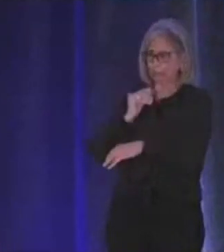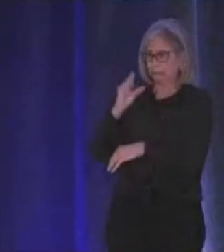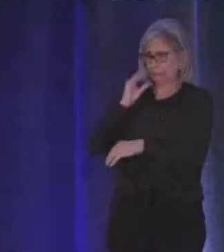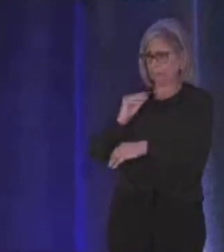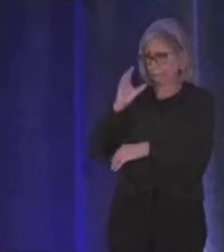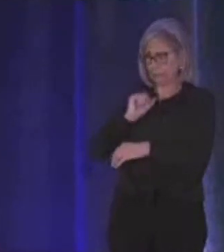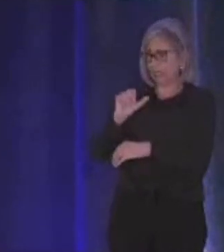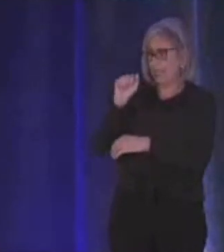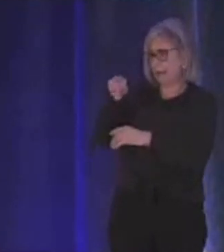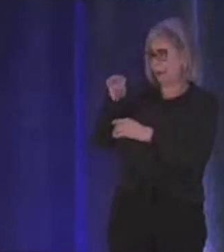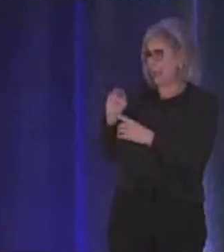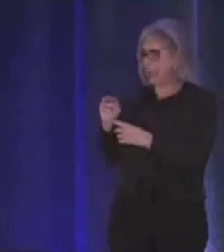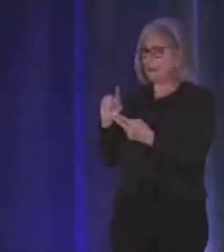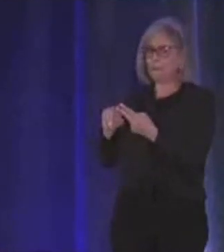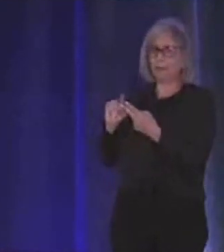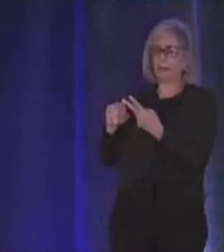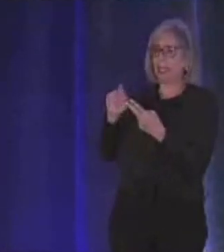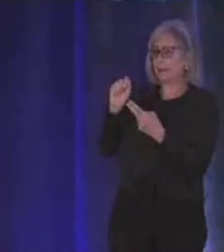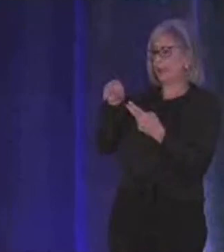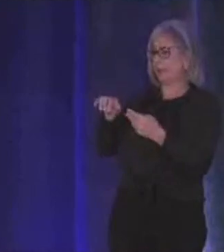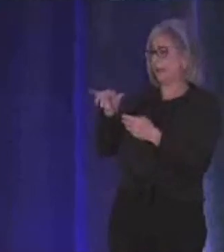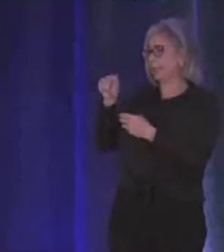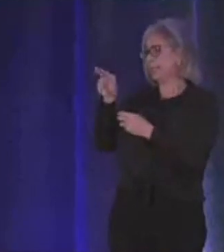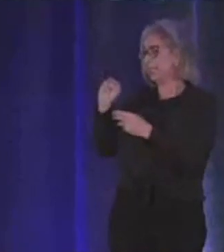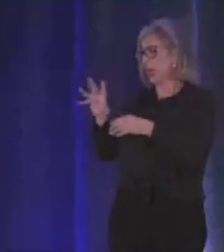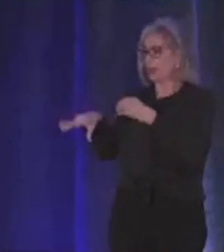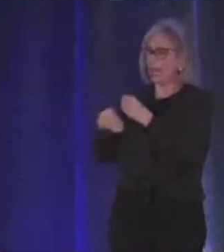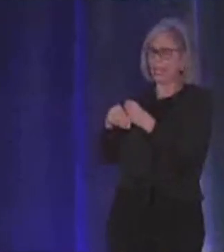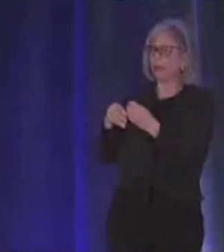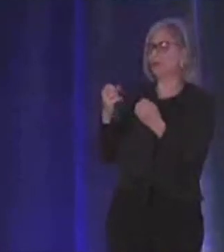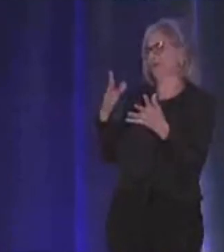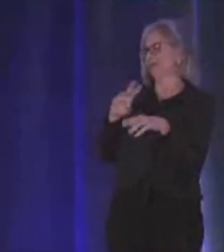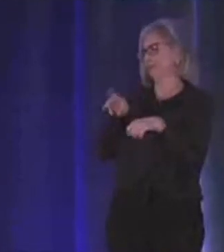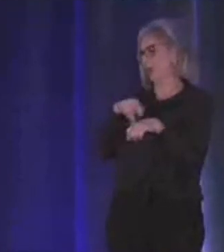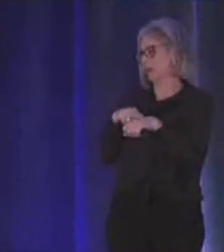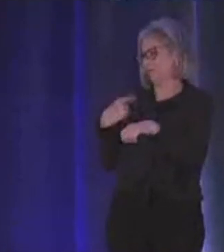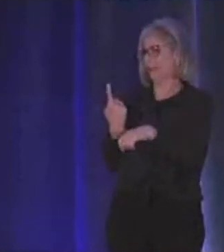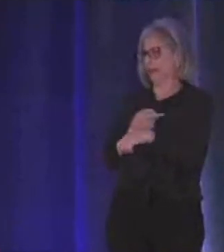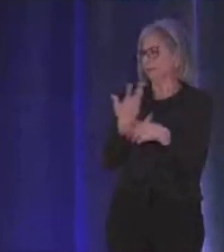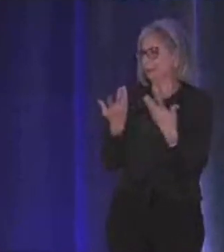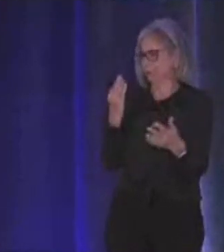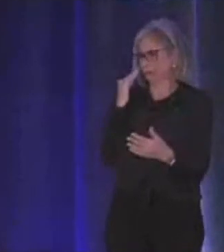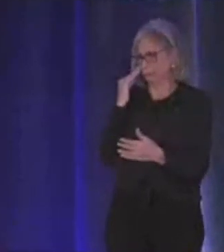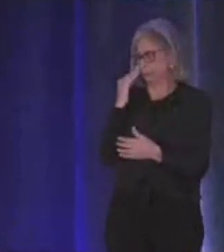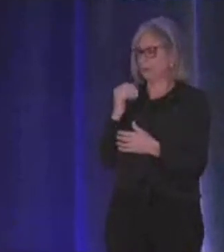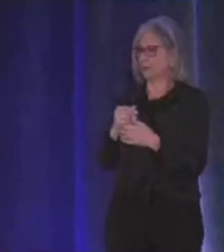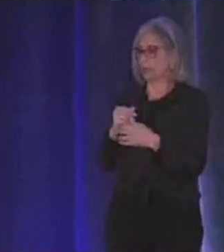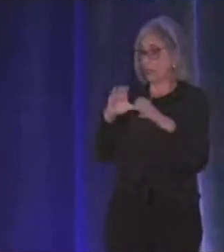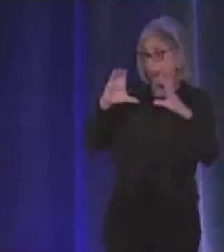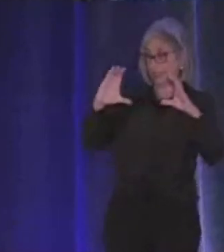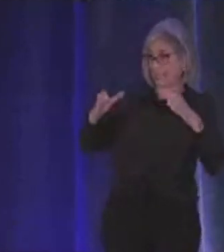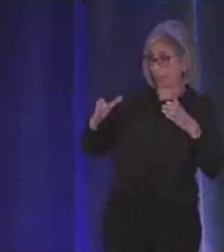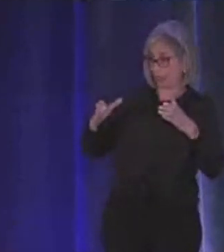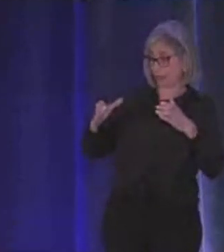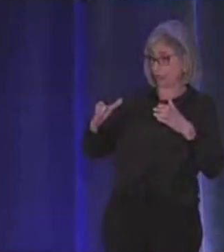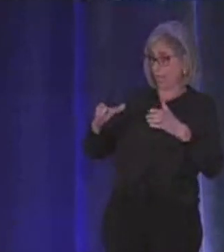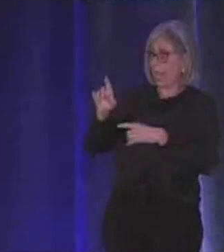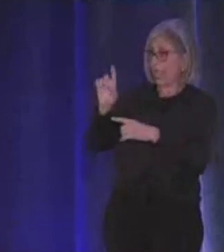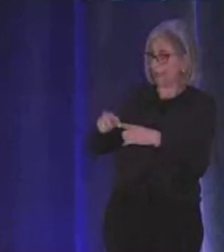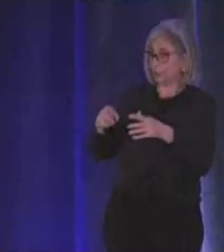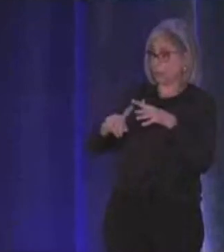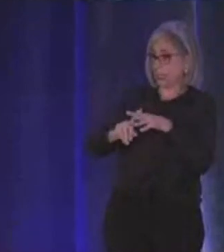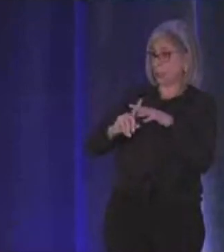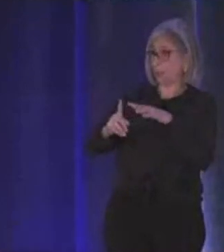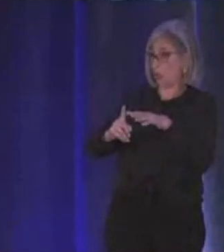npm or npm install, yarn add. We're all quite used to this. The container will have to be